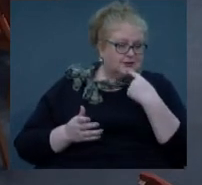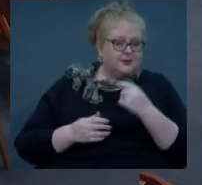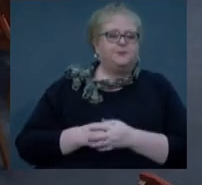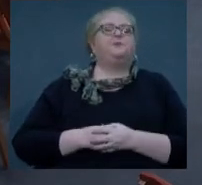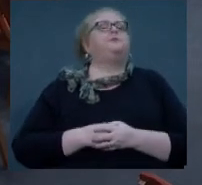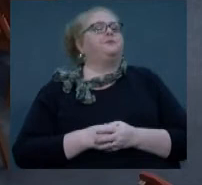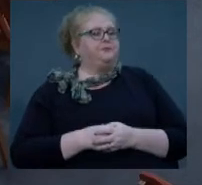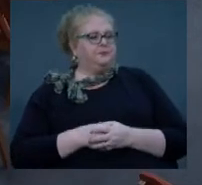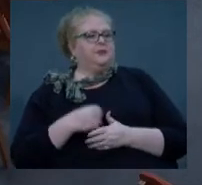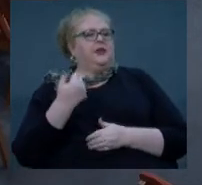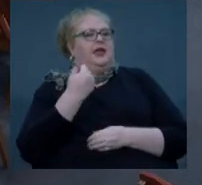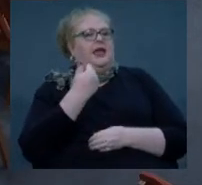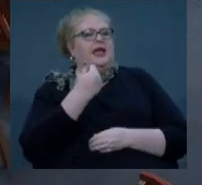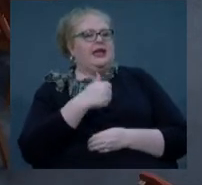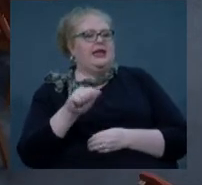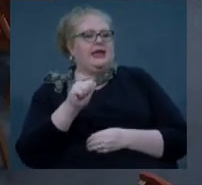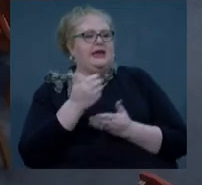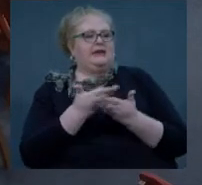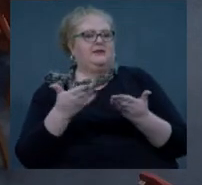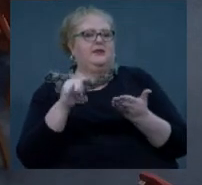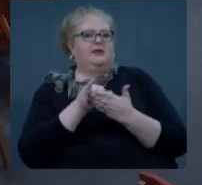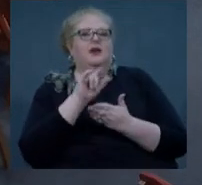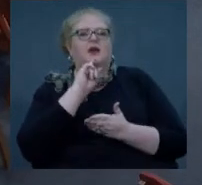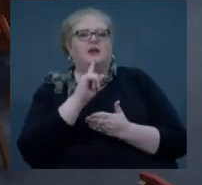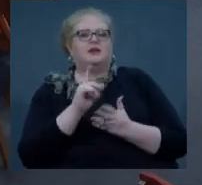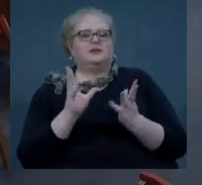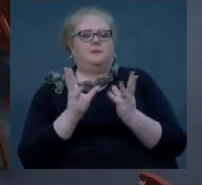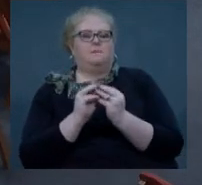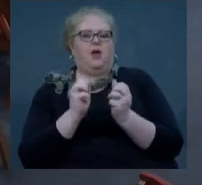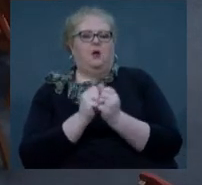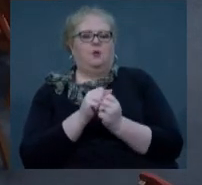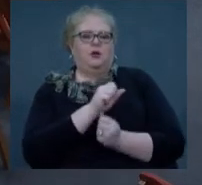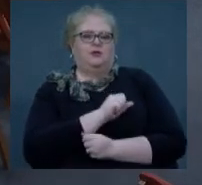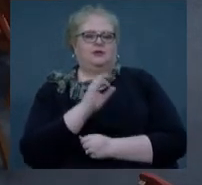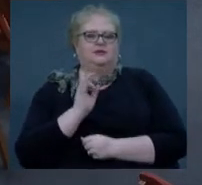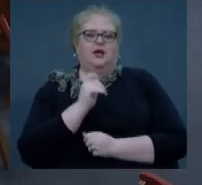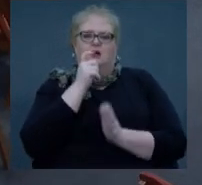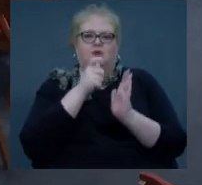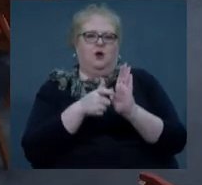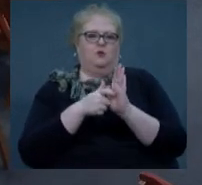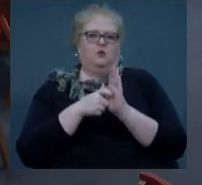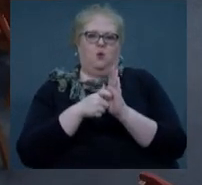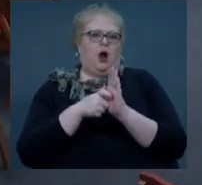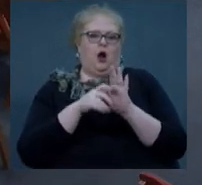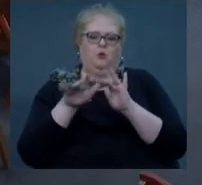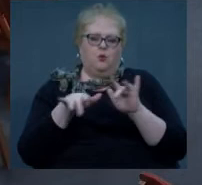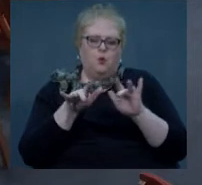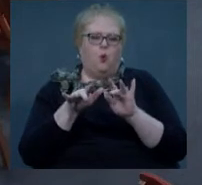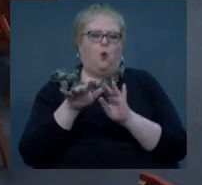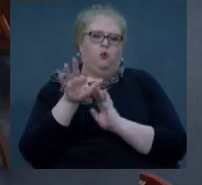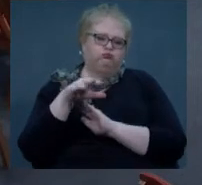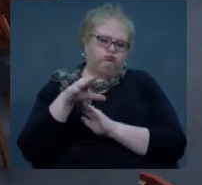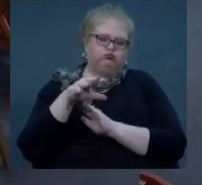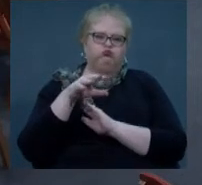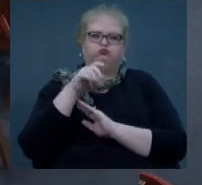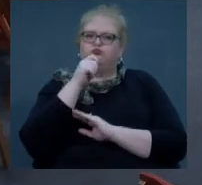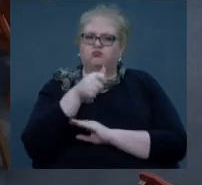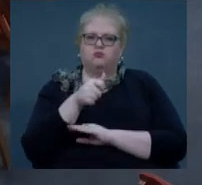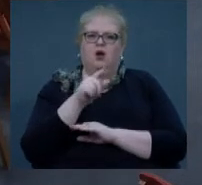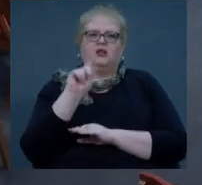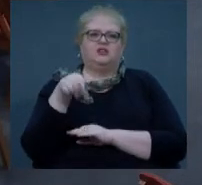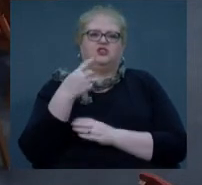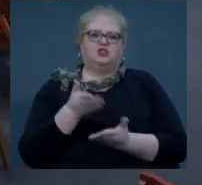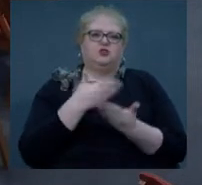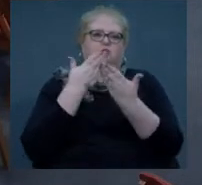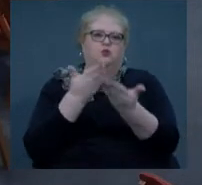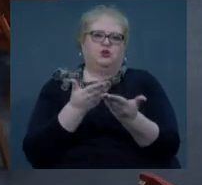anything that is met with like staff is not required to be recorded or taped. It is just a presentation of comments. Okay, so you've